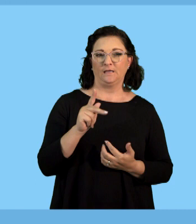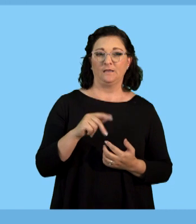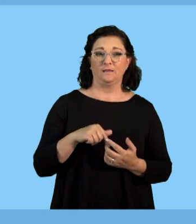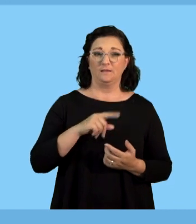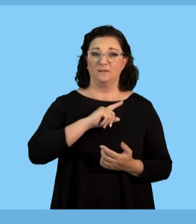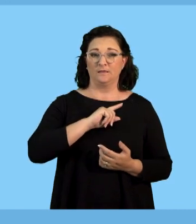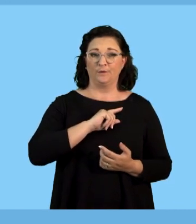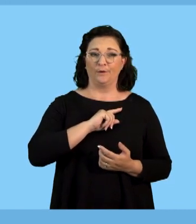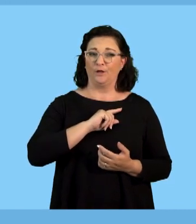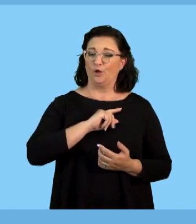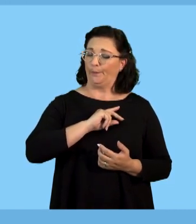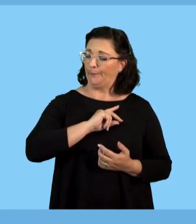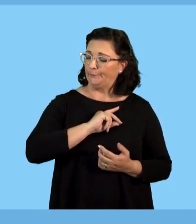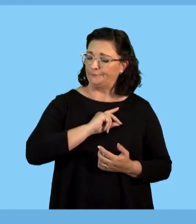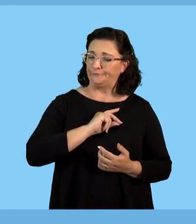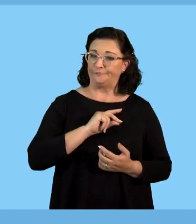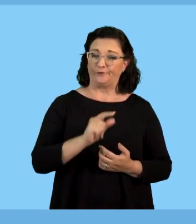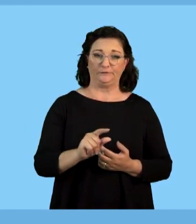very, very, very, very expensive speed